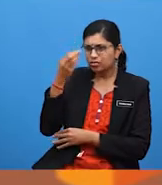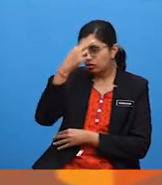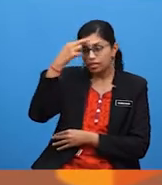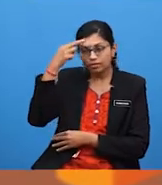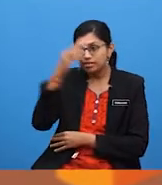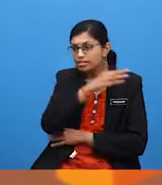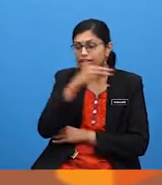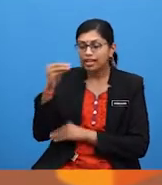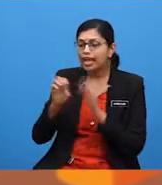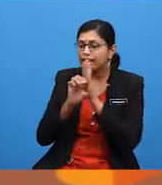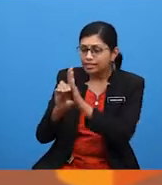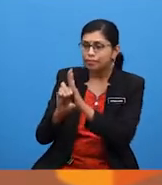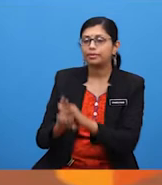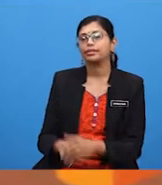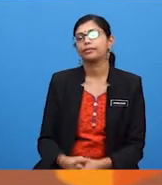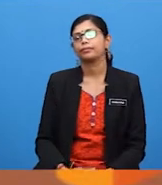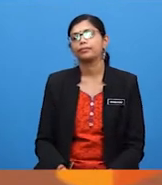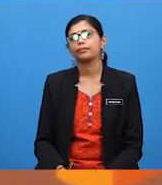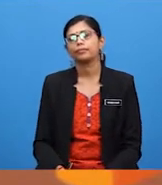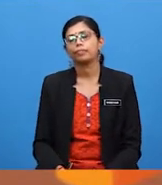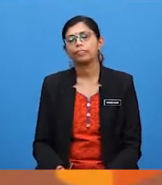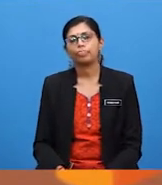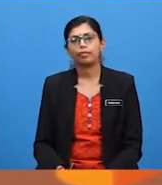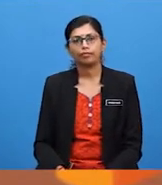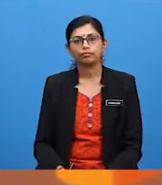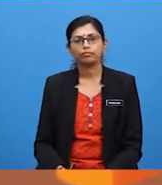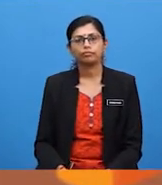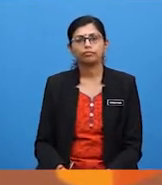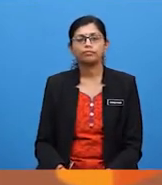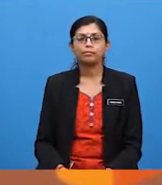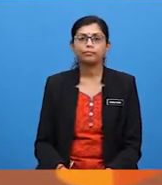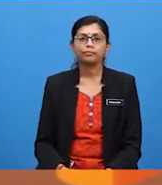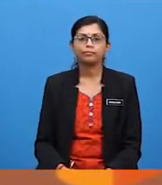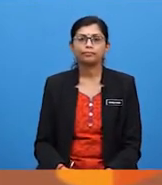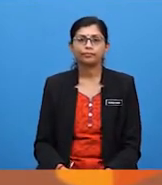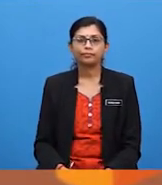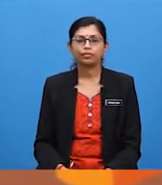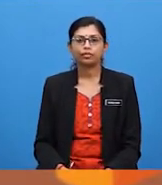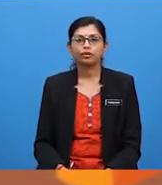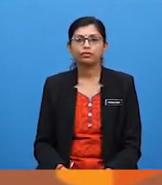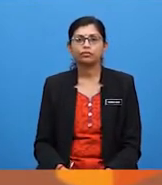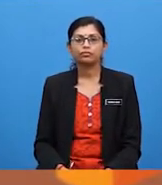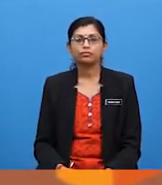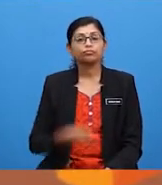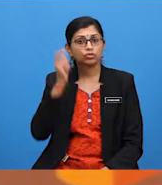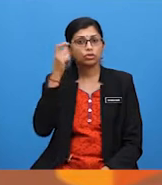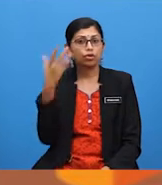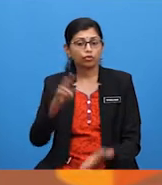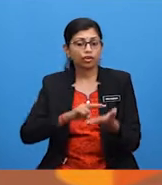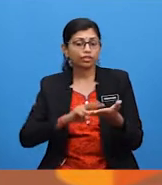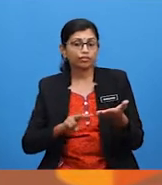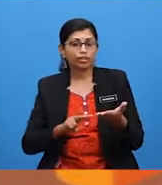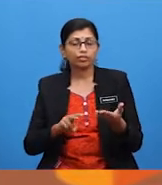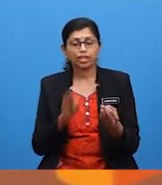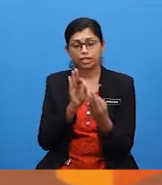And Kara, Ashley and Nabil gave us good examples of that with their answers regarding